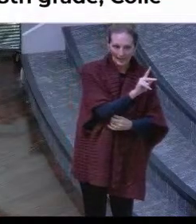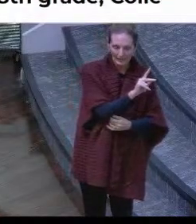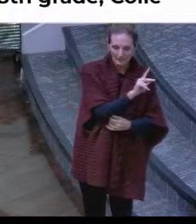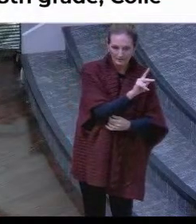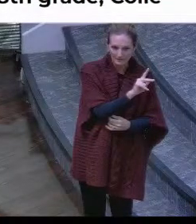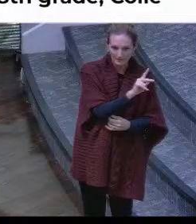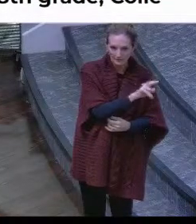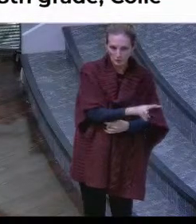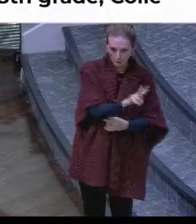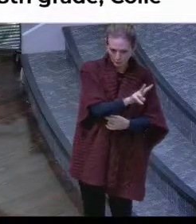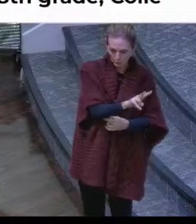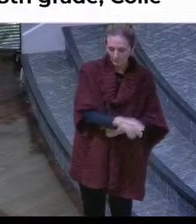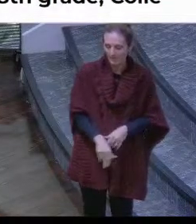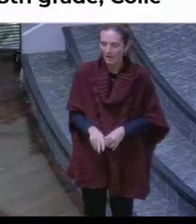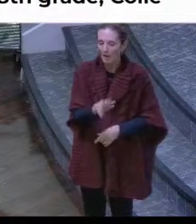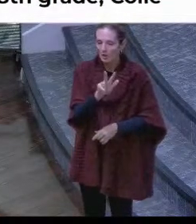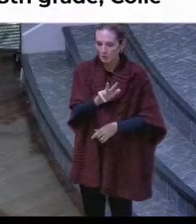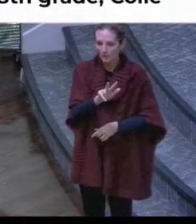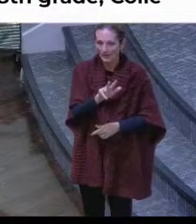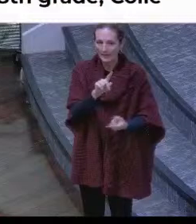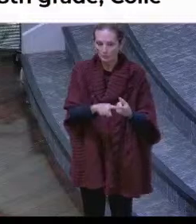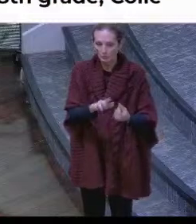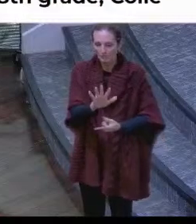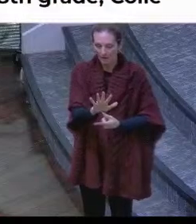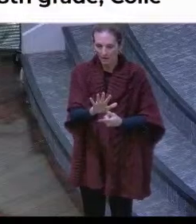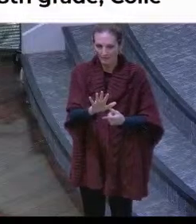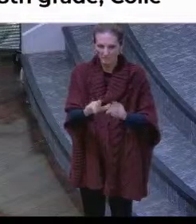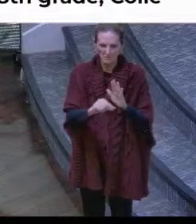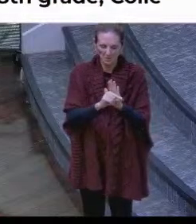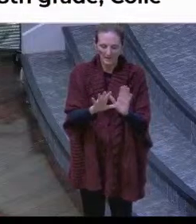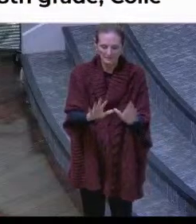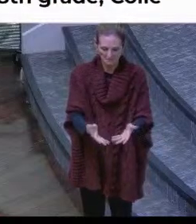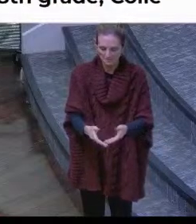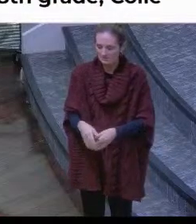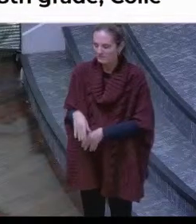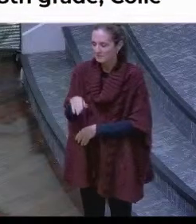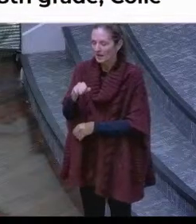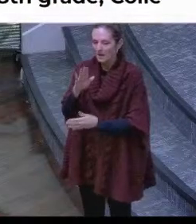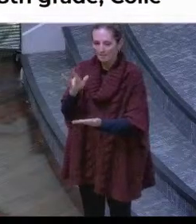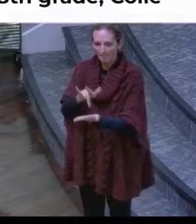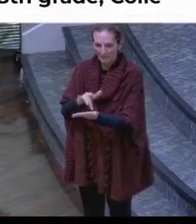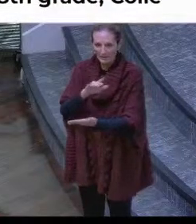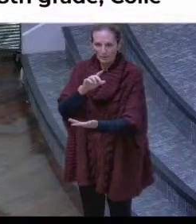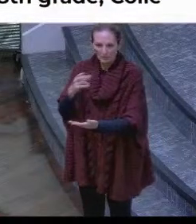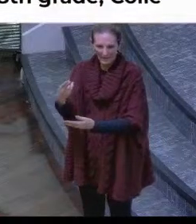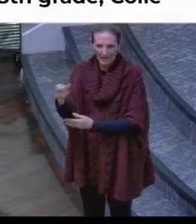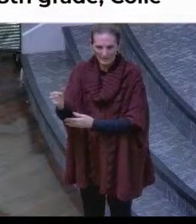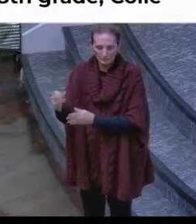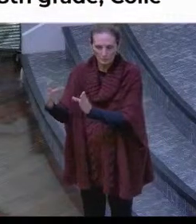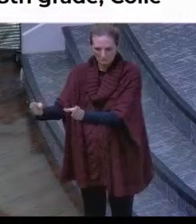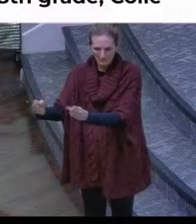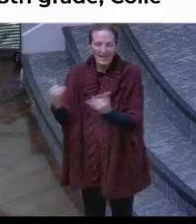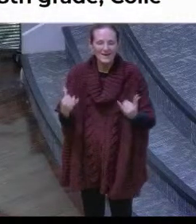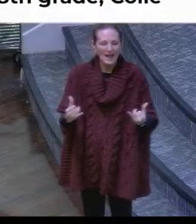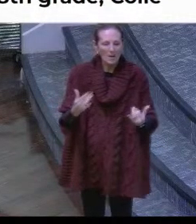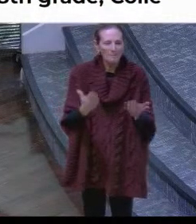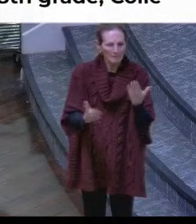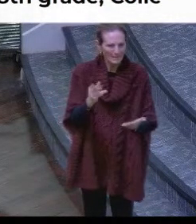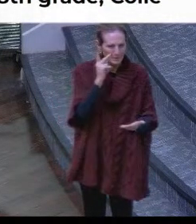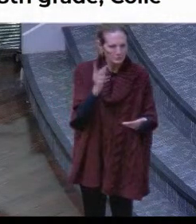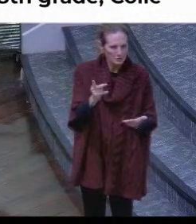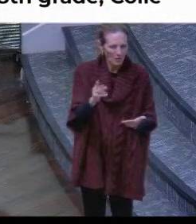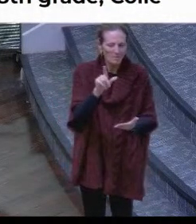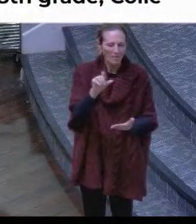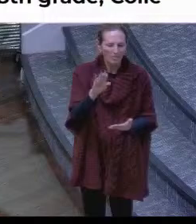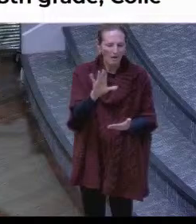through 5, middle school, and high school. You may have noticed these works on display in the lobby on your way in this evening, and we want to